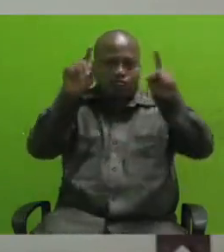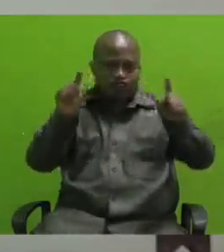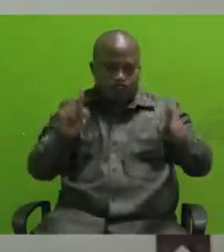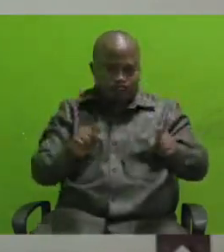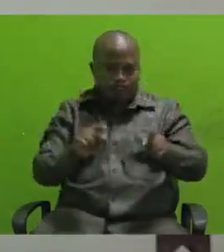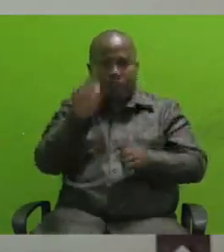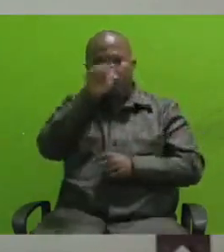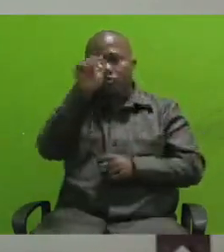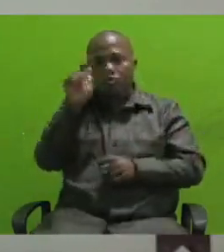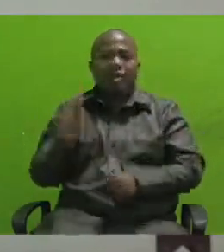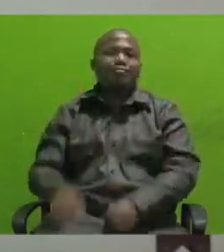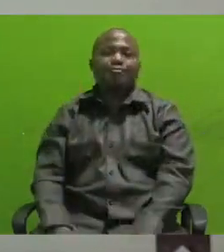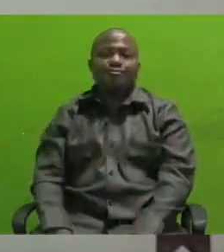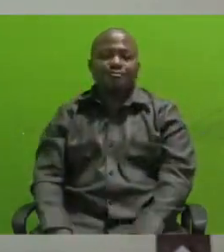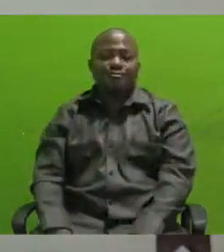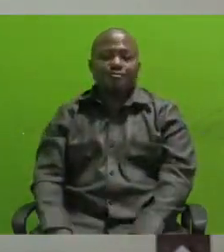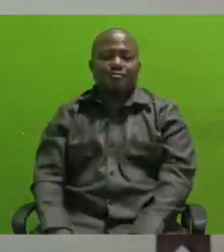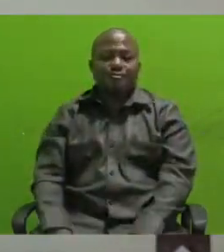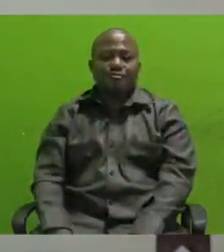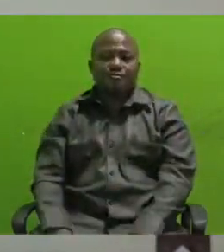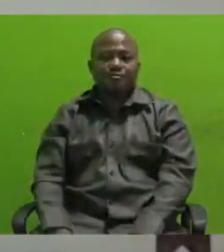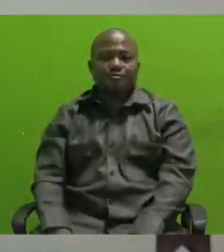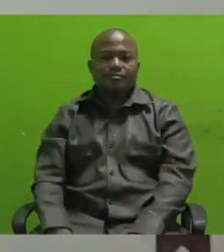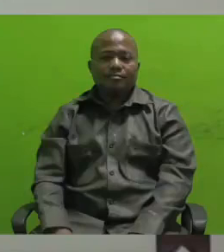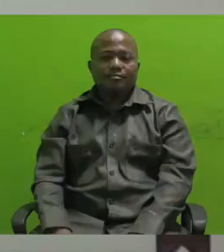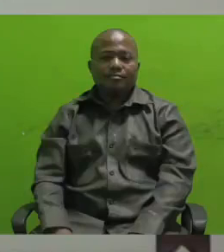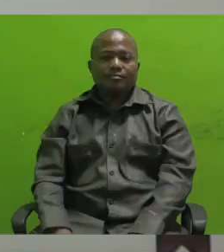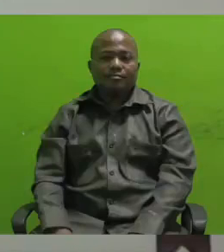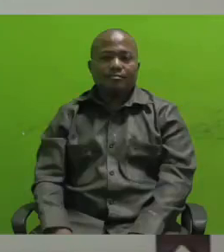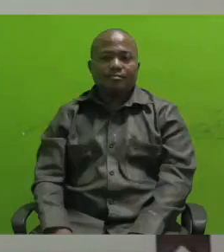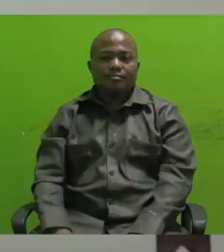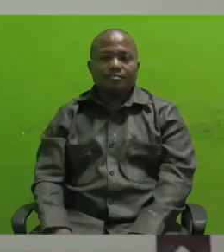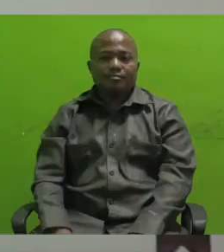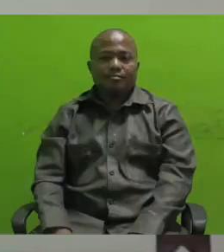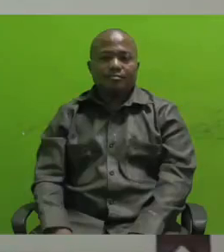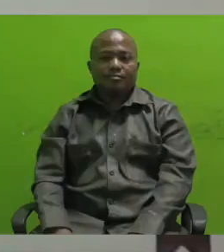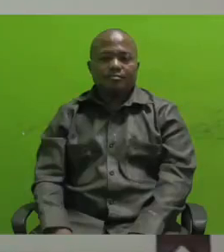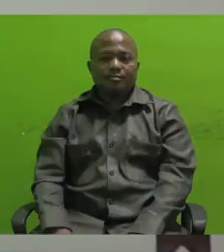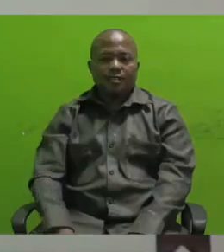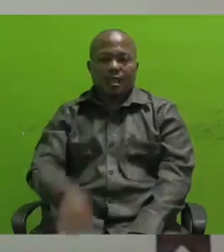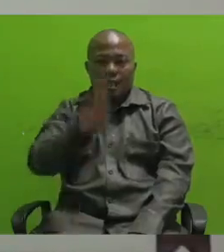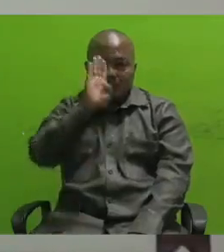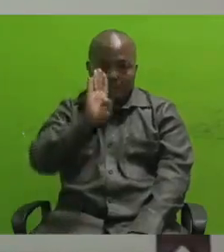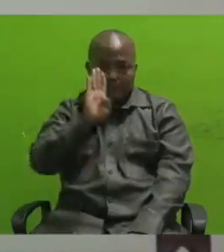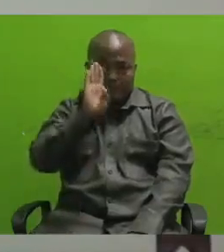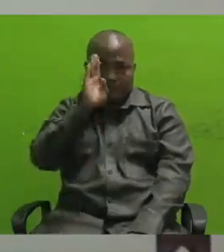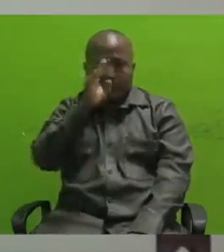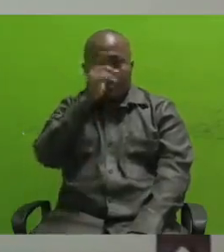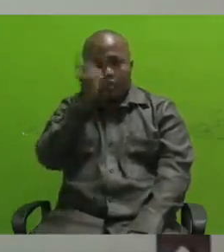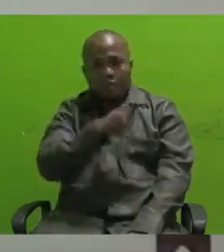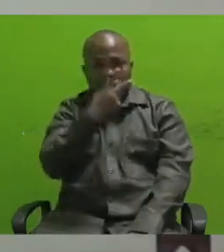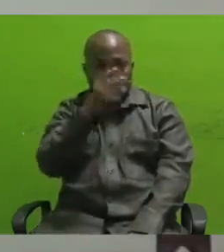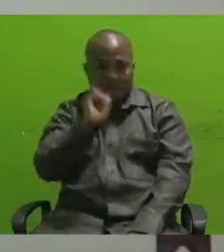first, let us find this b out of 2a. So b out of 2a here gonna be equal to